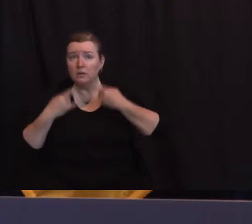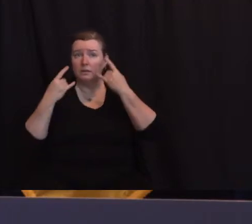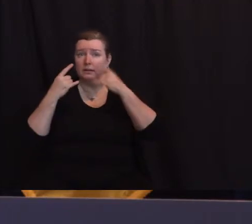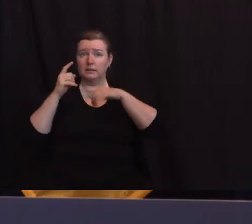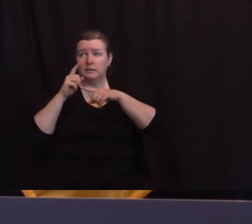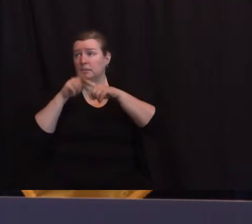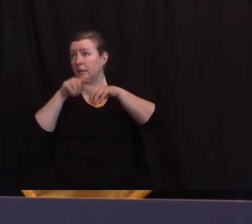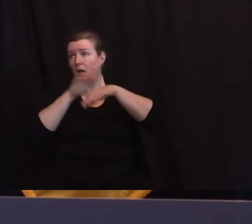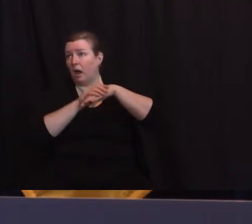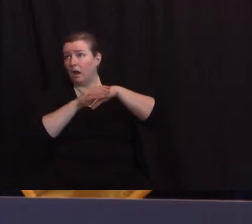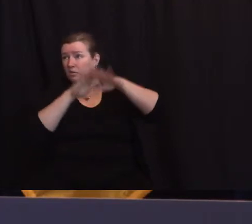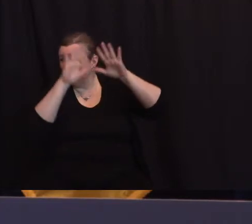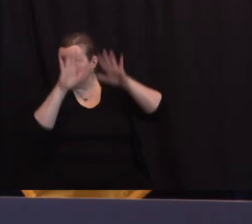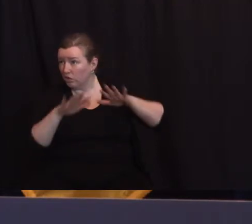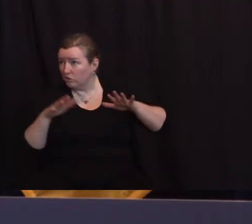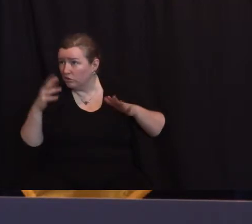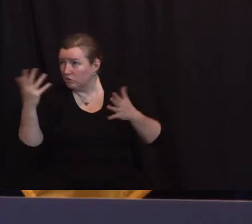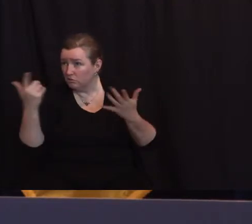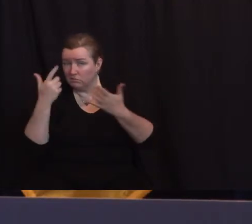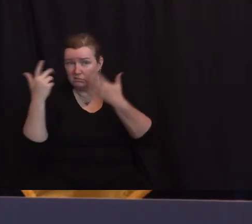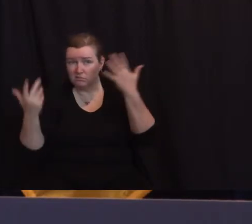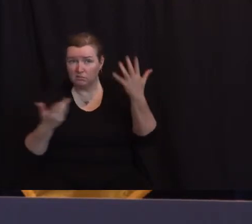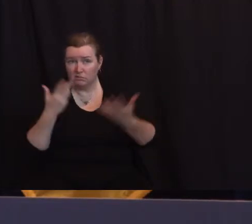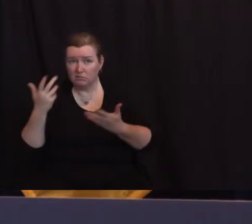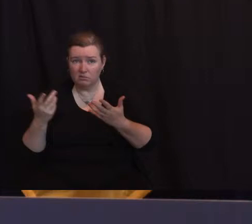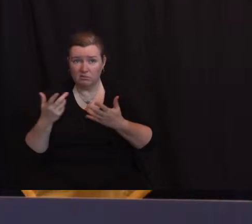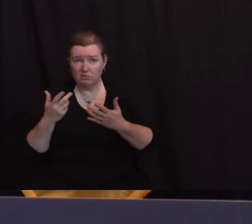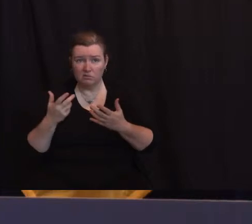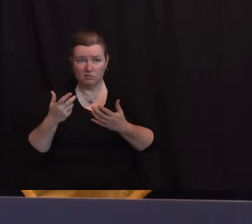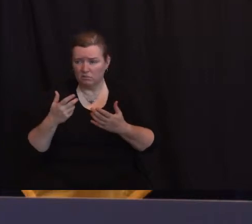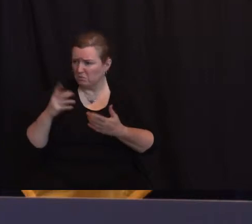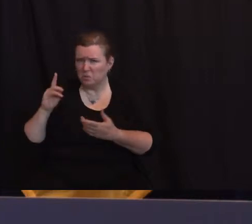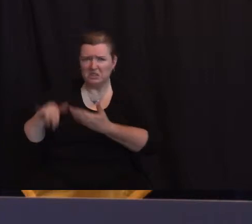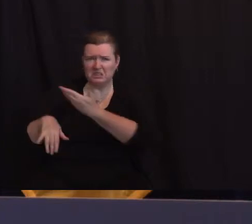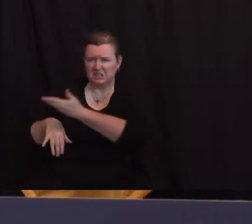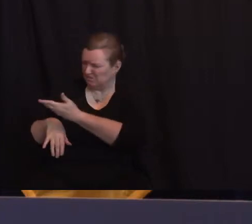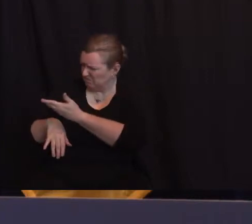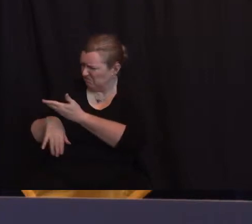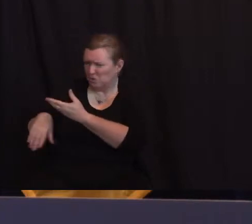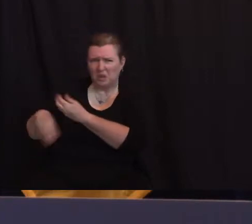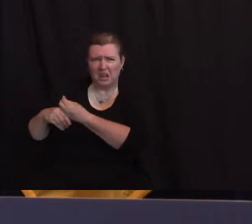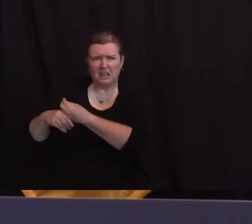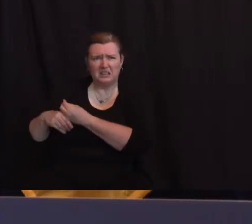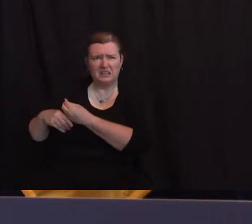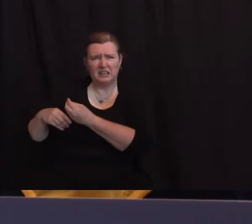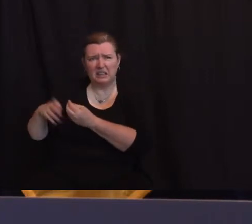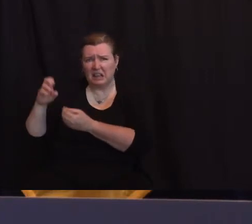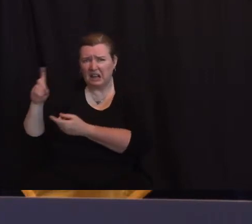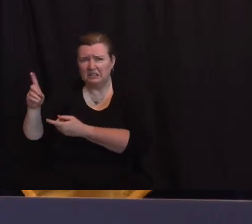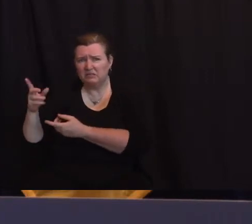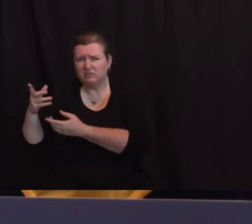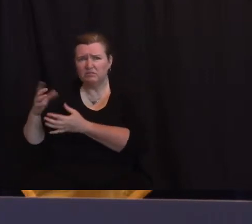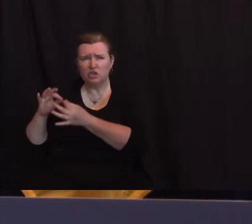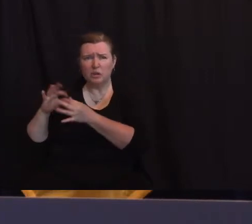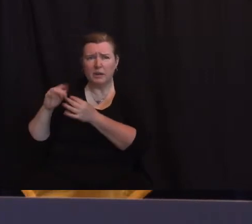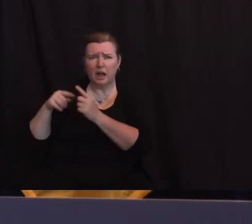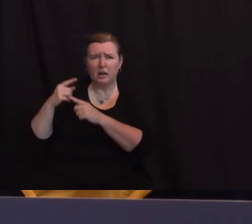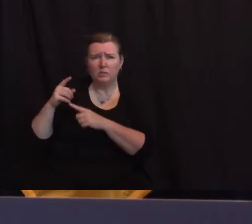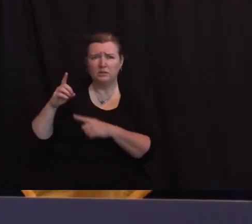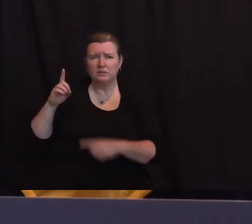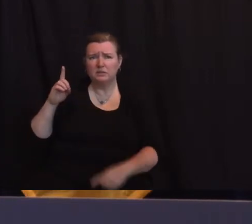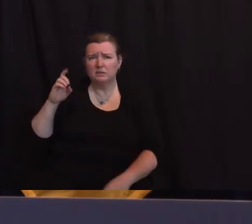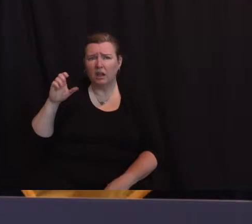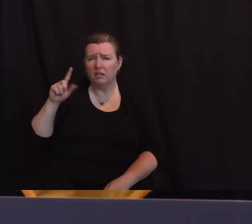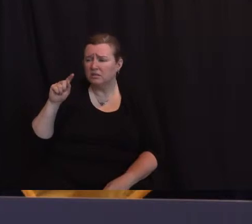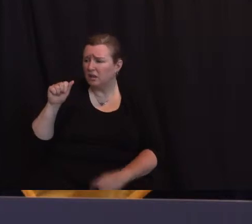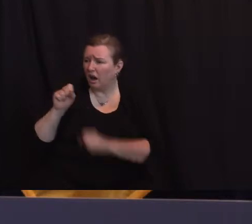Thank you for that. I will just address the school piece, and Judy, you may want to add to that, and then you and Ed can hit the Delta. I was actually going to, Matt, you've asked a question